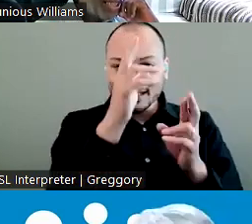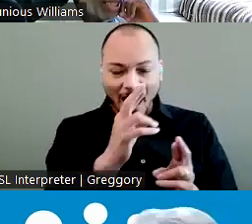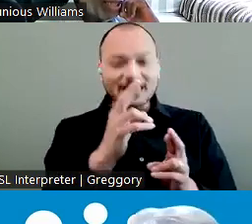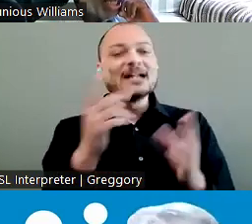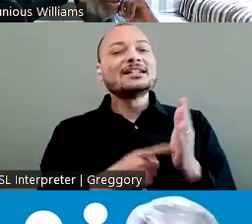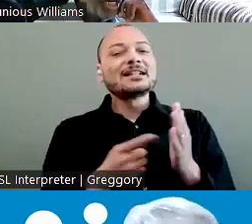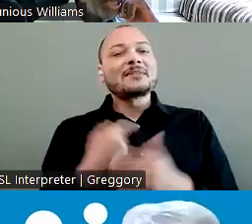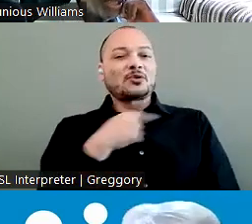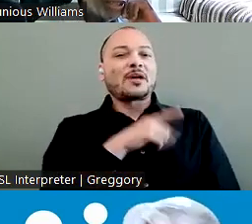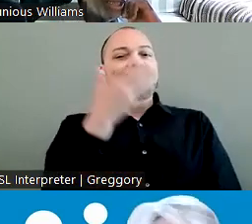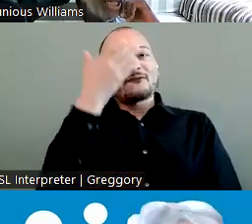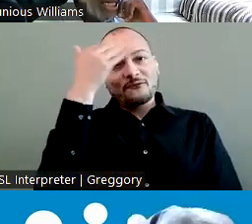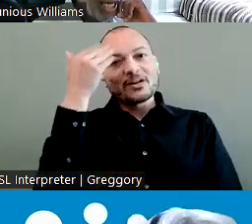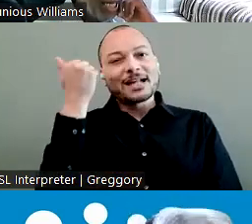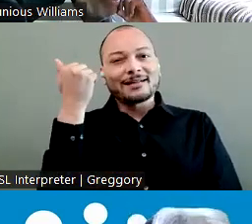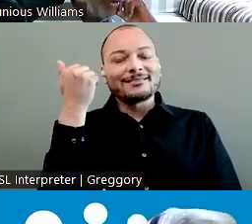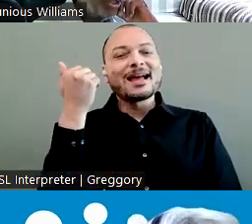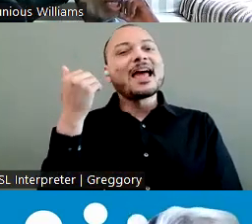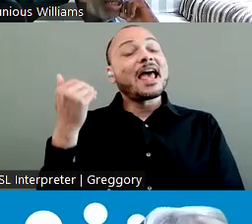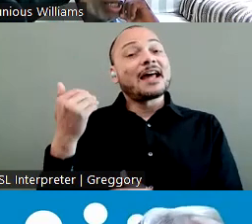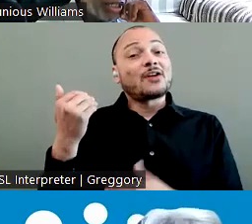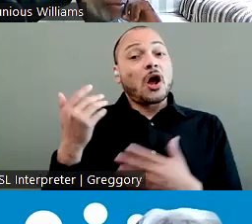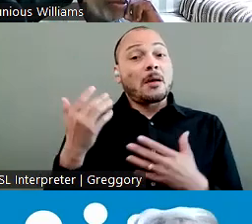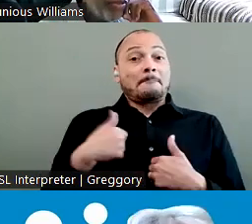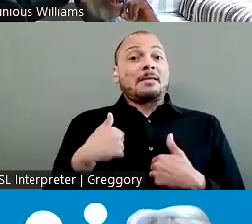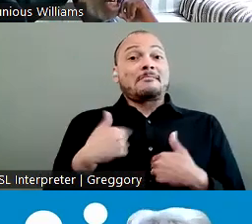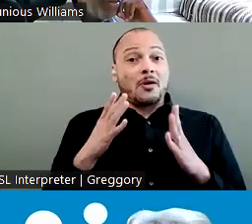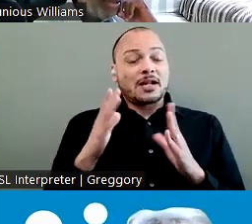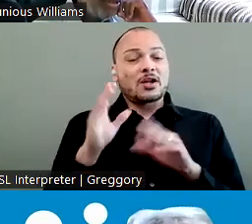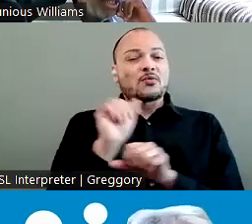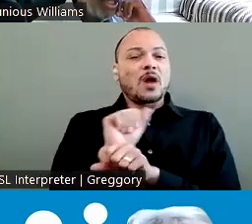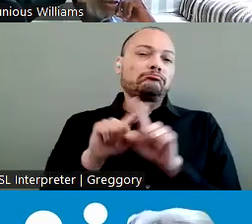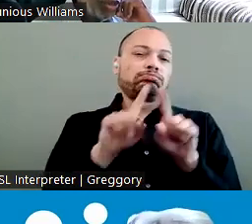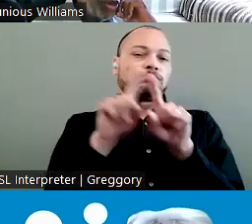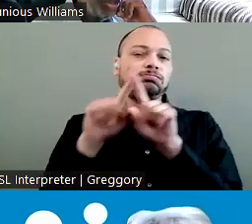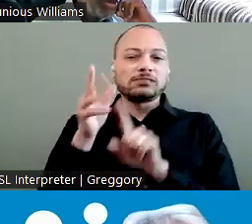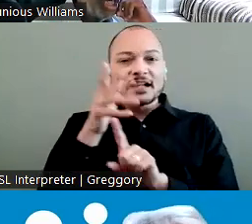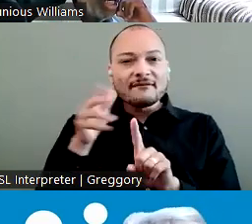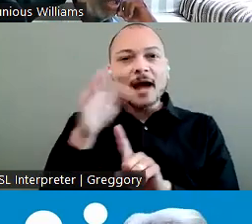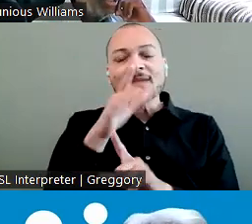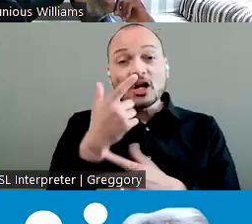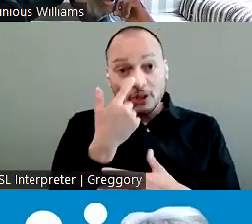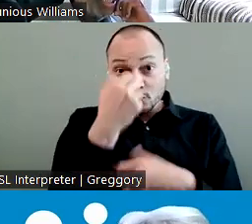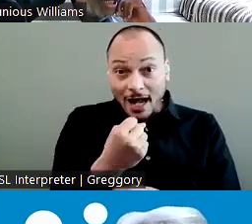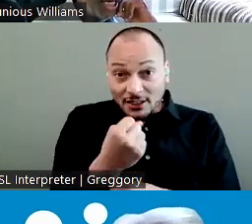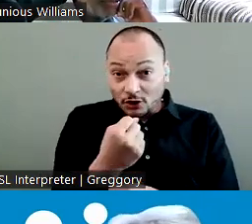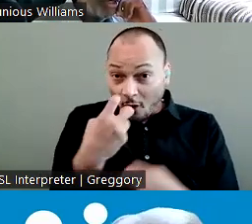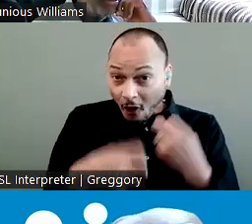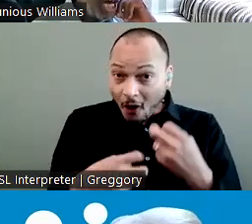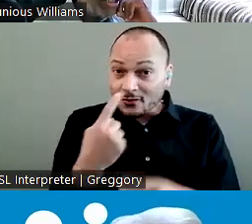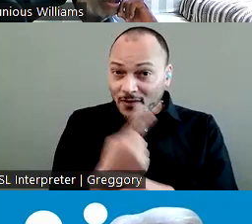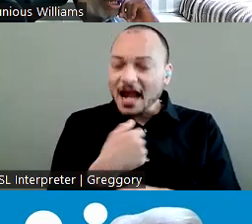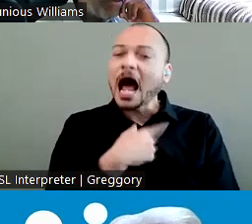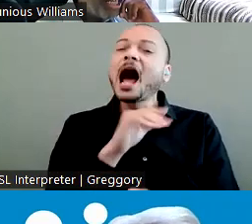these enterprises. And having worked in a number of environments where trust was hard, right? I